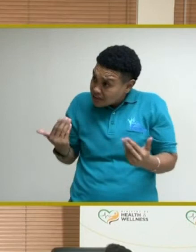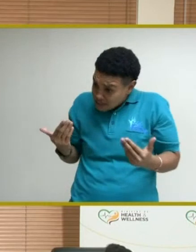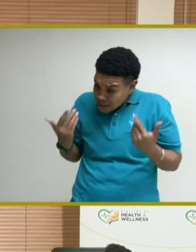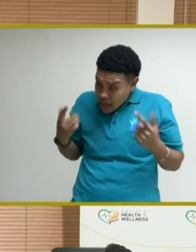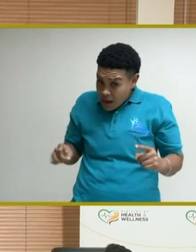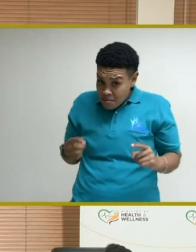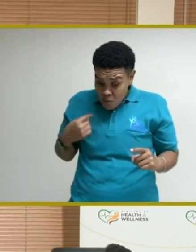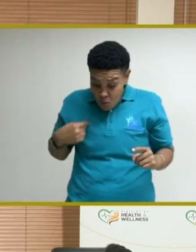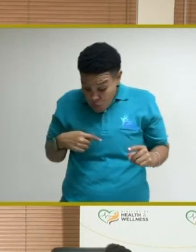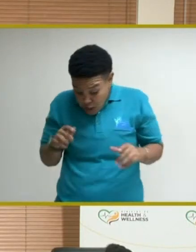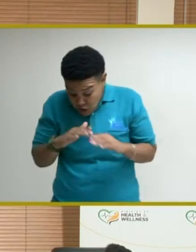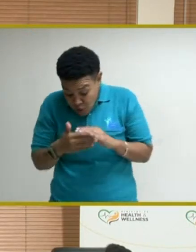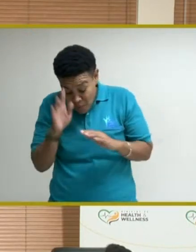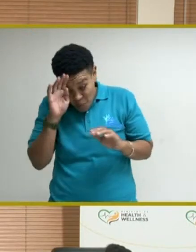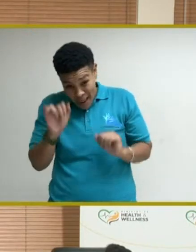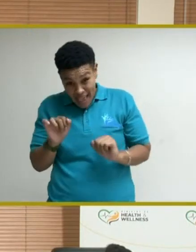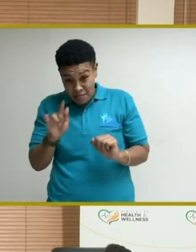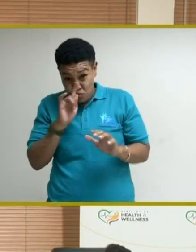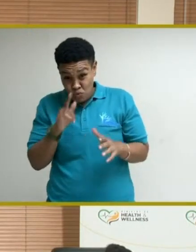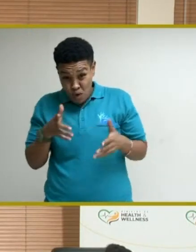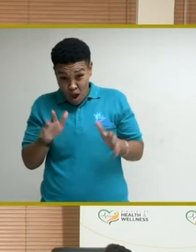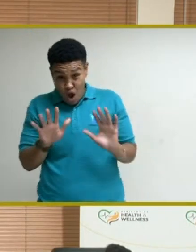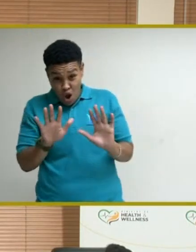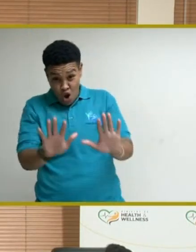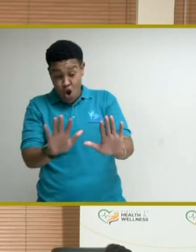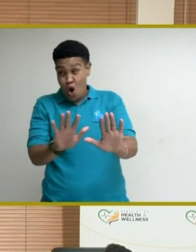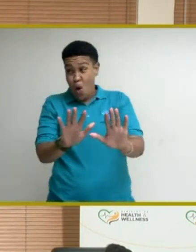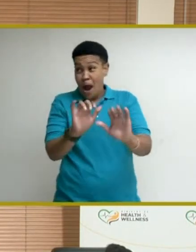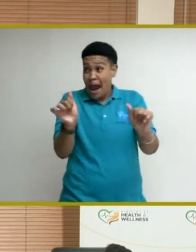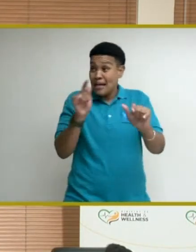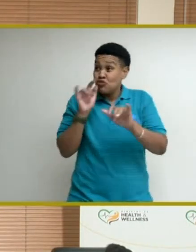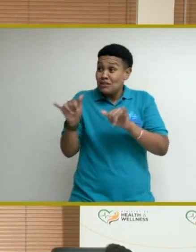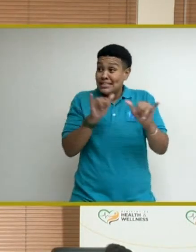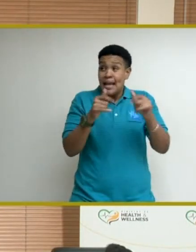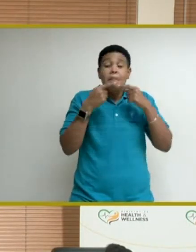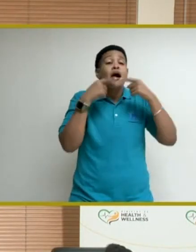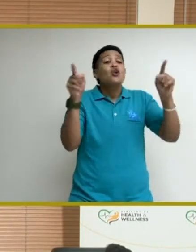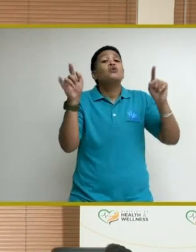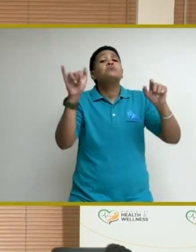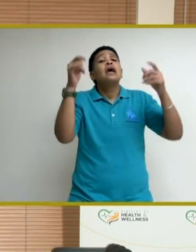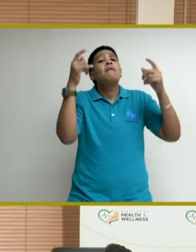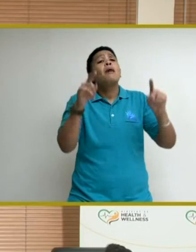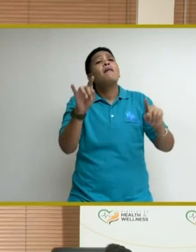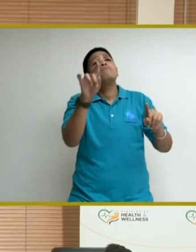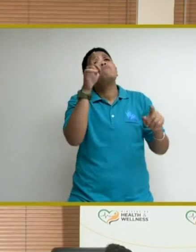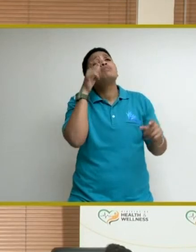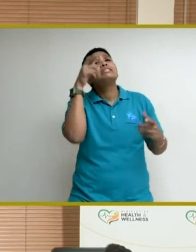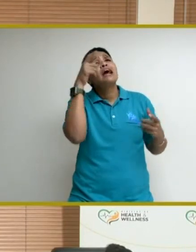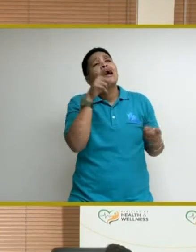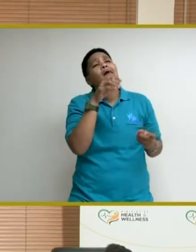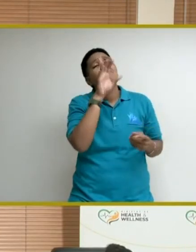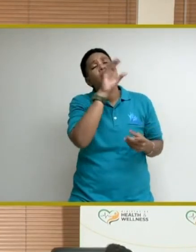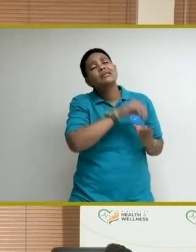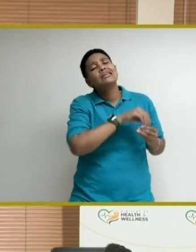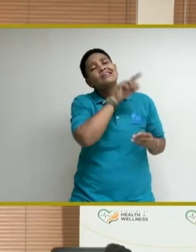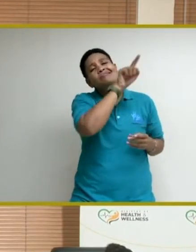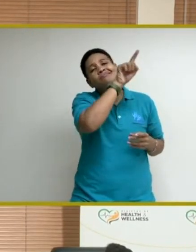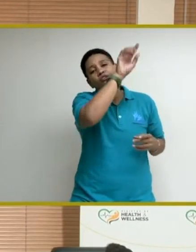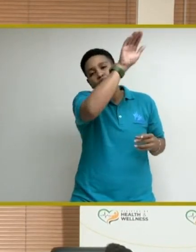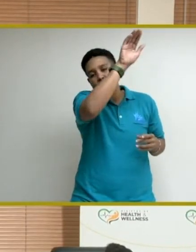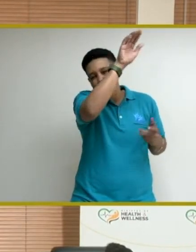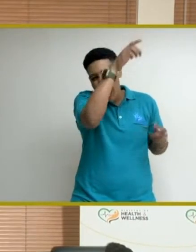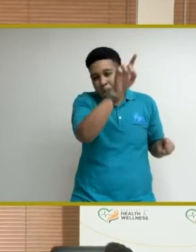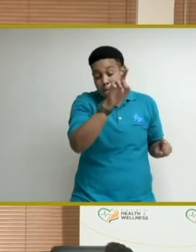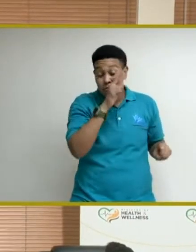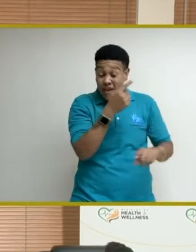as a country be in a position to make any similar announcement that like was recently made abroad,